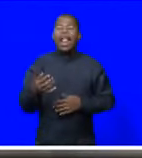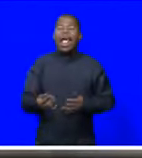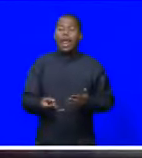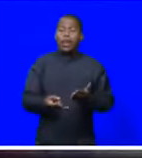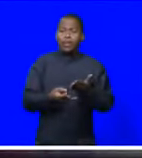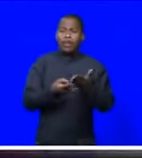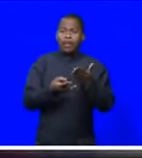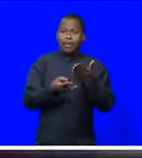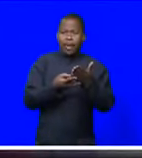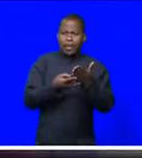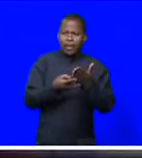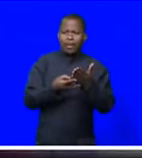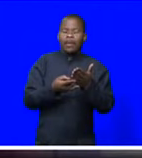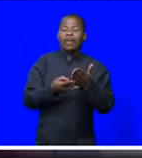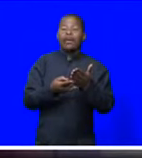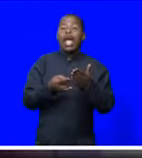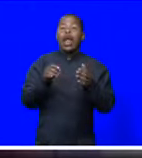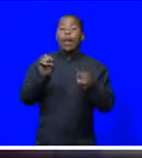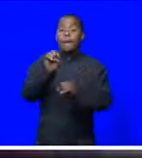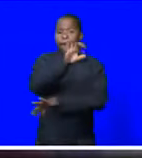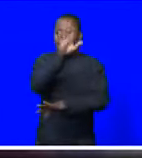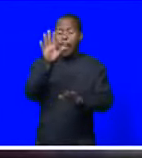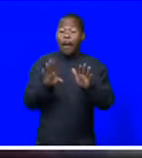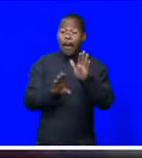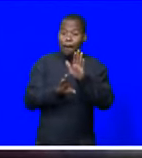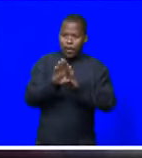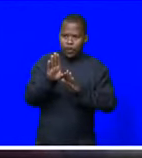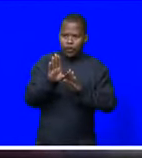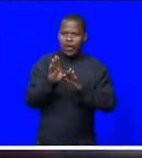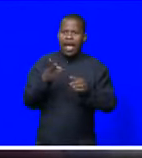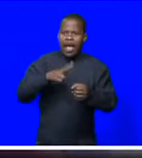diversify audiences.